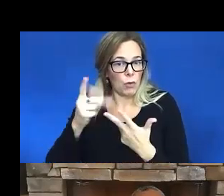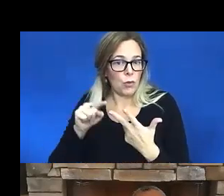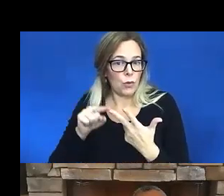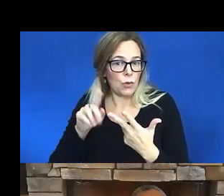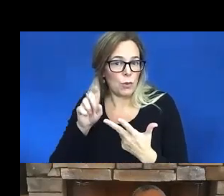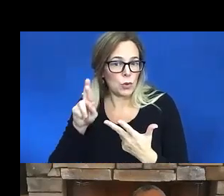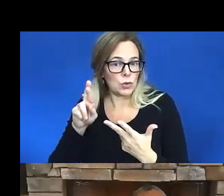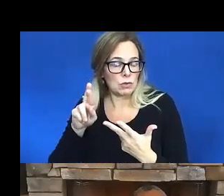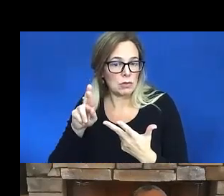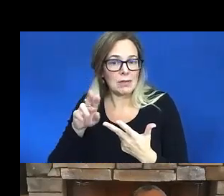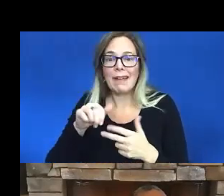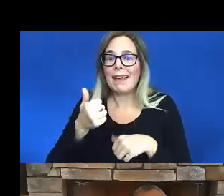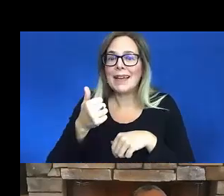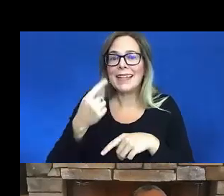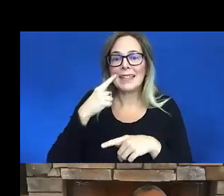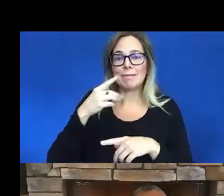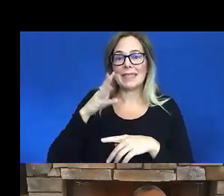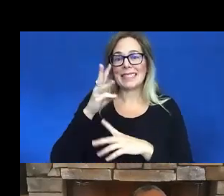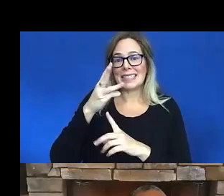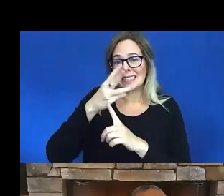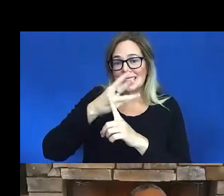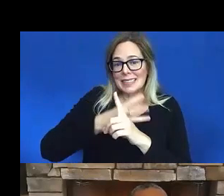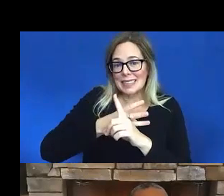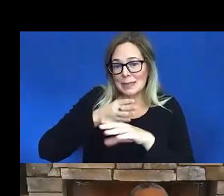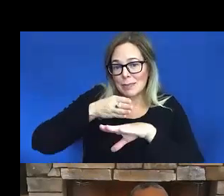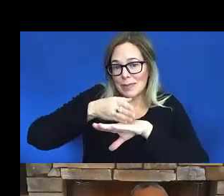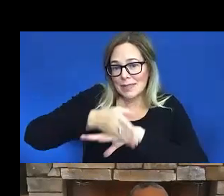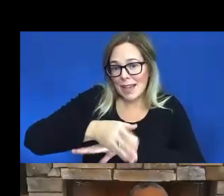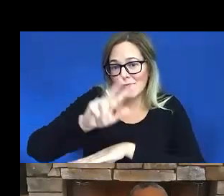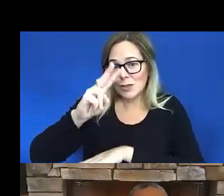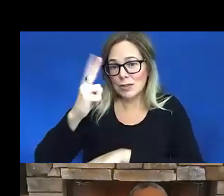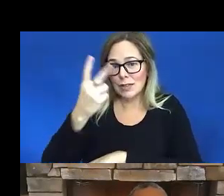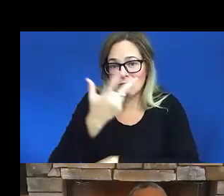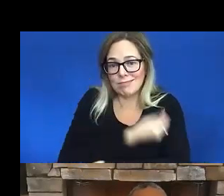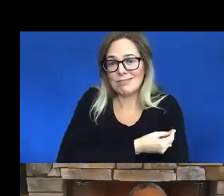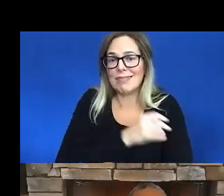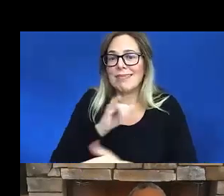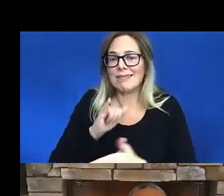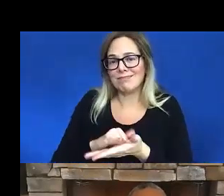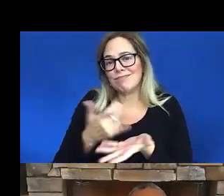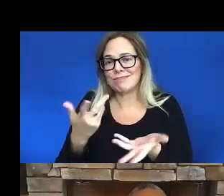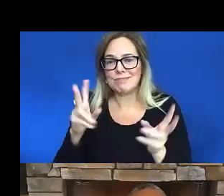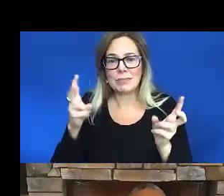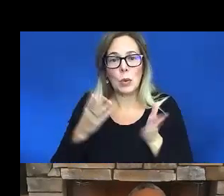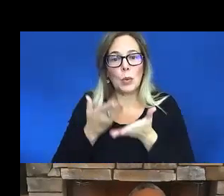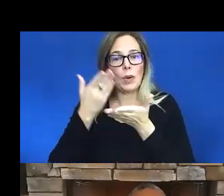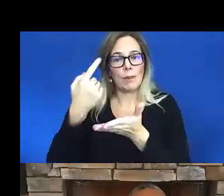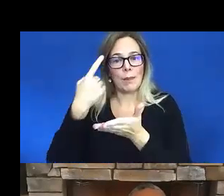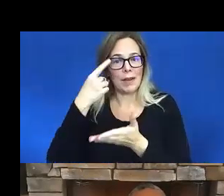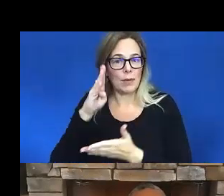be advised. The booster dose is recommended for individuals who